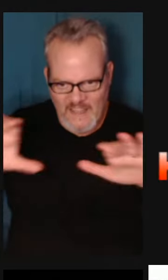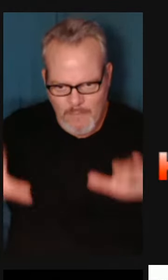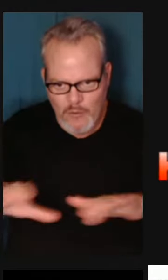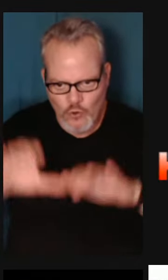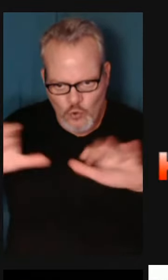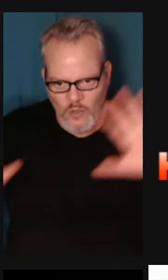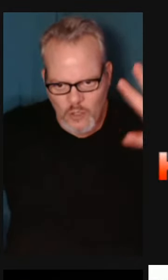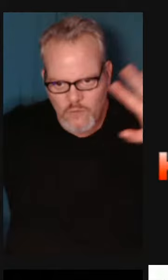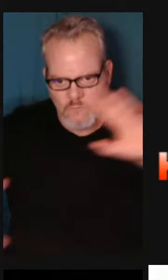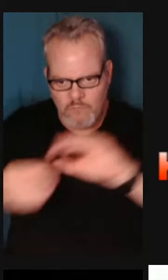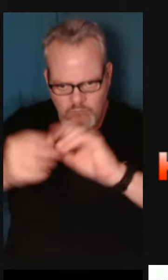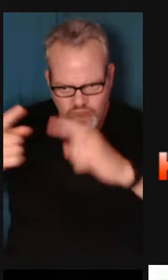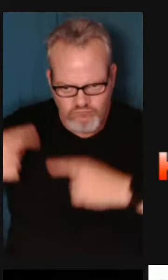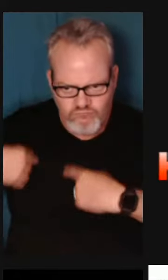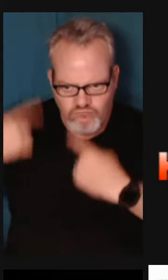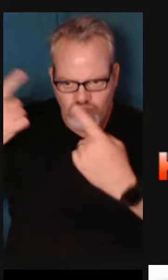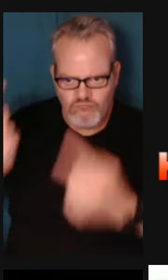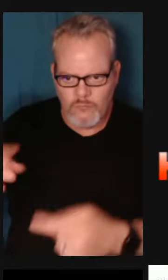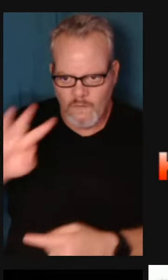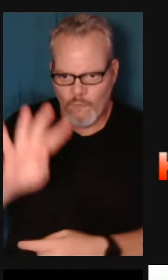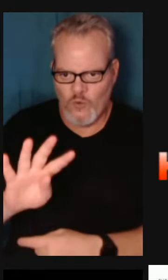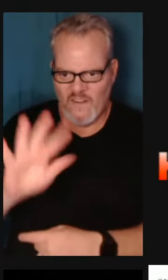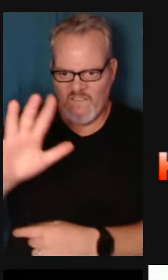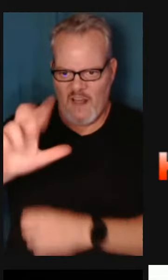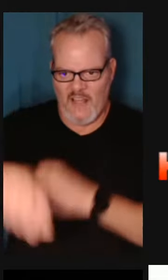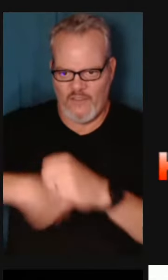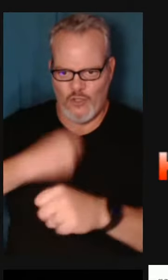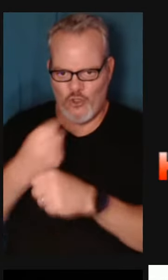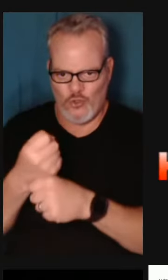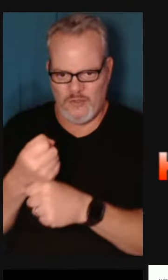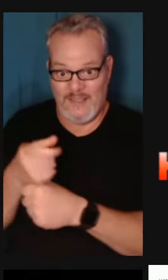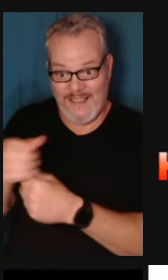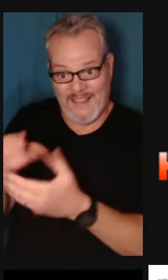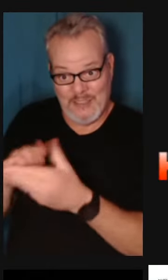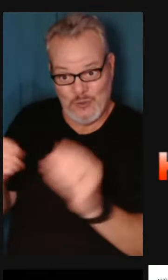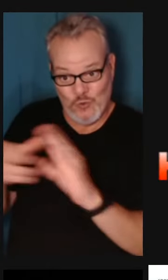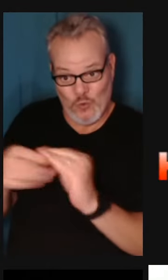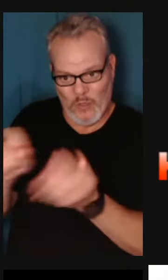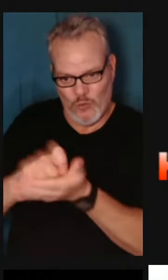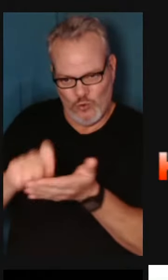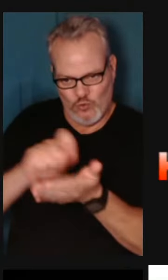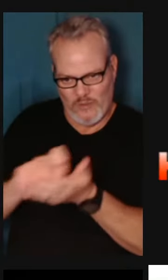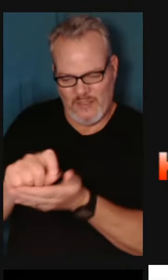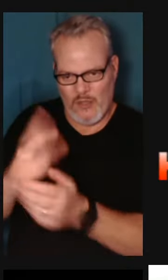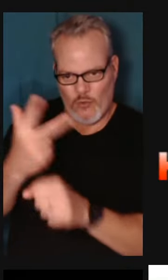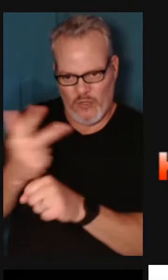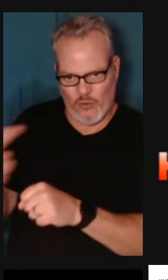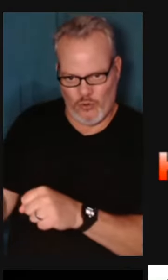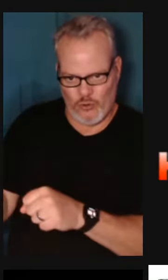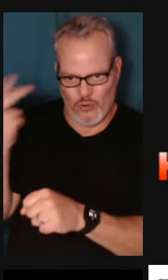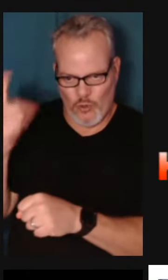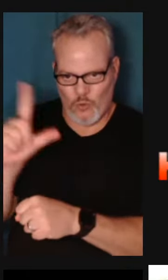45 years. Right, this story written just 3 years ago in 2022. Right there. So there's definitely a lot there,